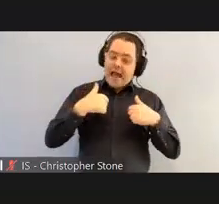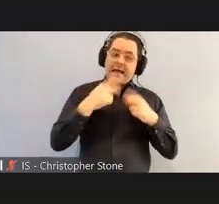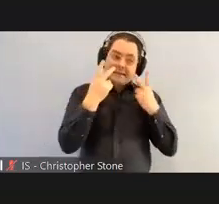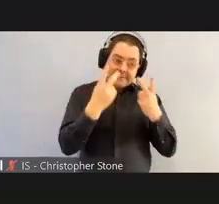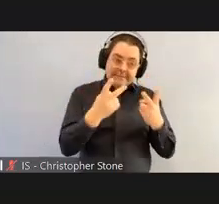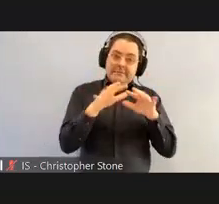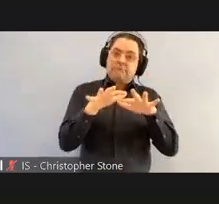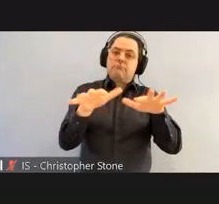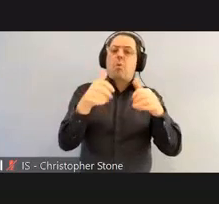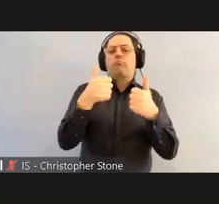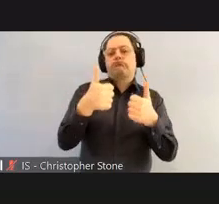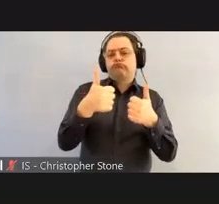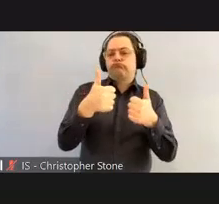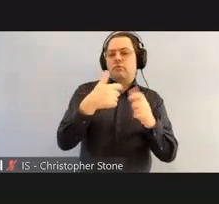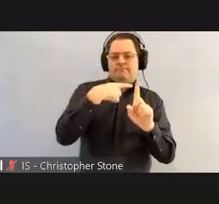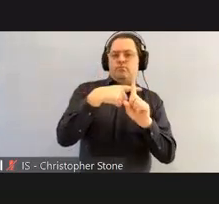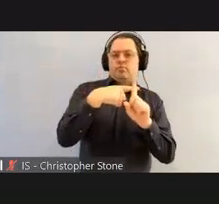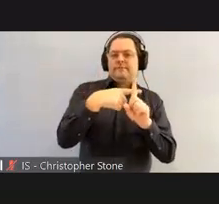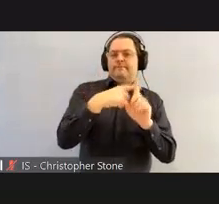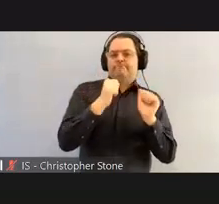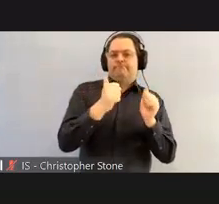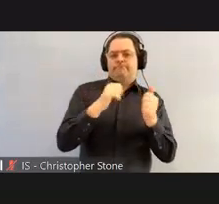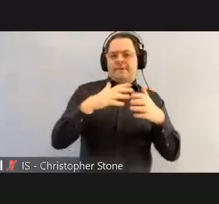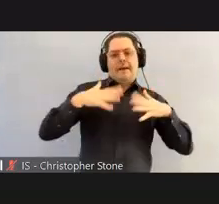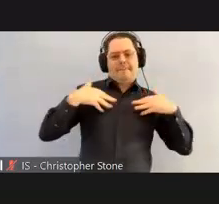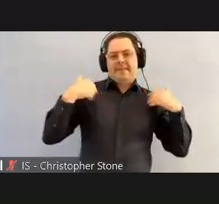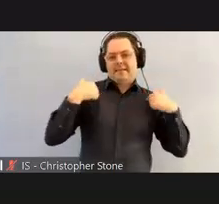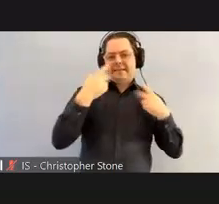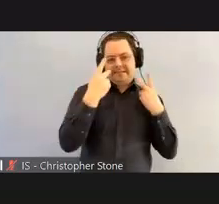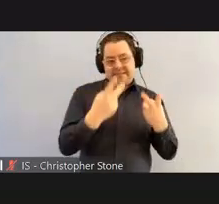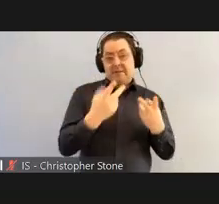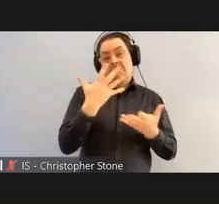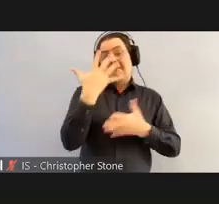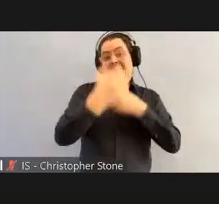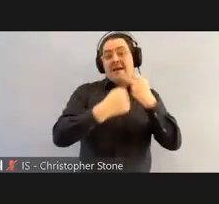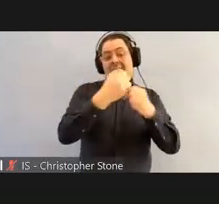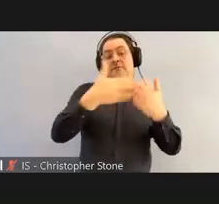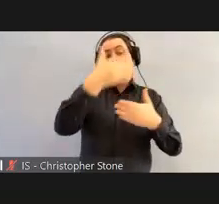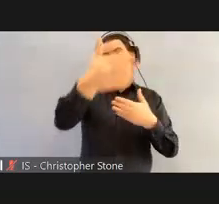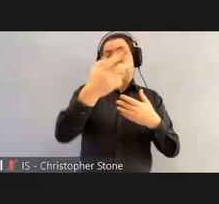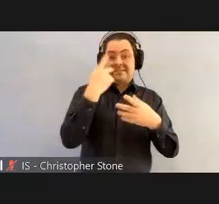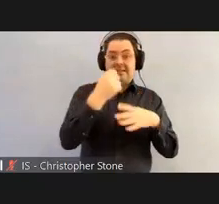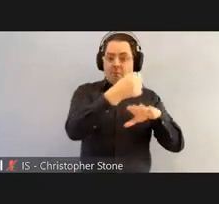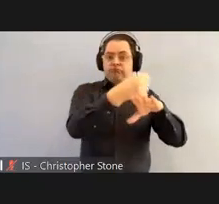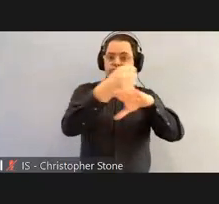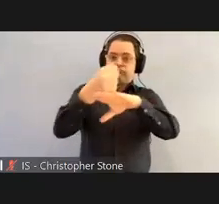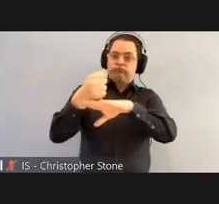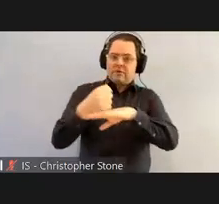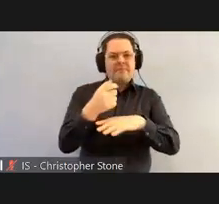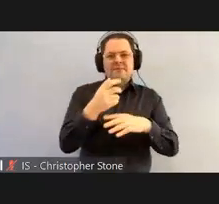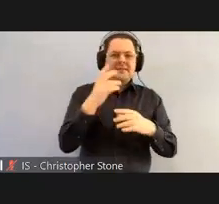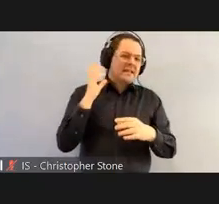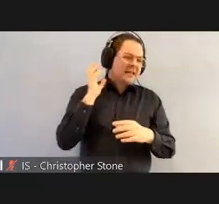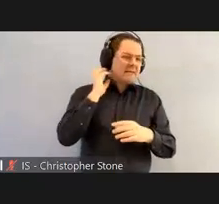in the earlier years, like maybe 5 years from now. So very few children are accessing